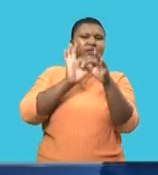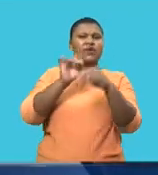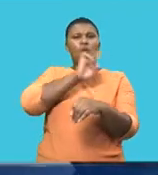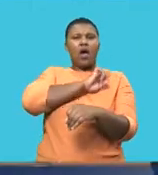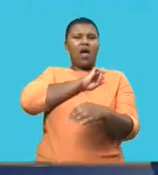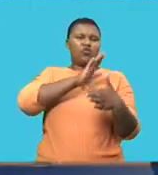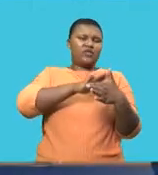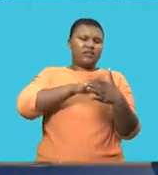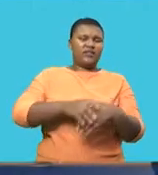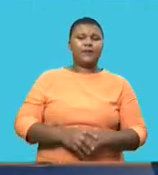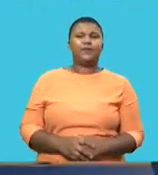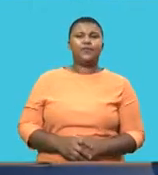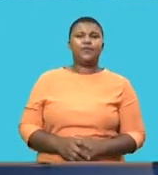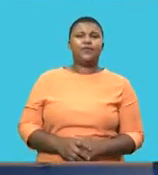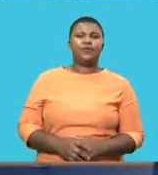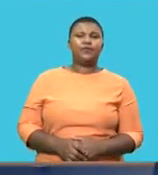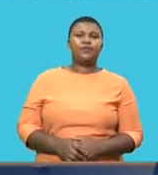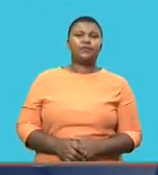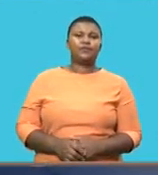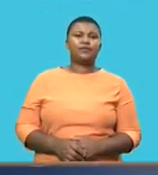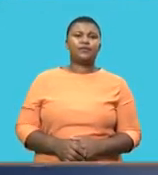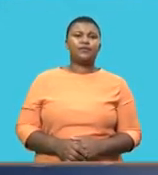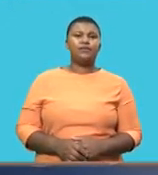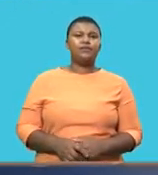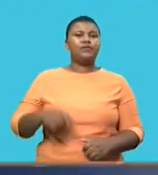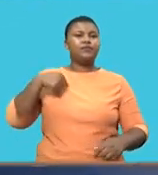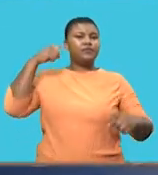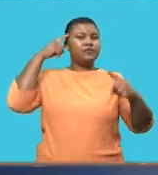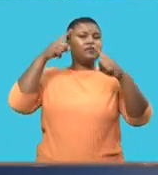is about. The objective is to sensitize